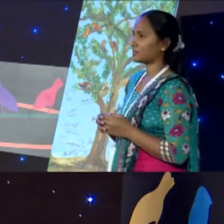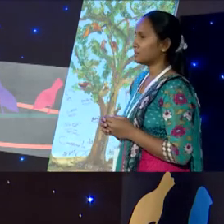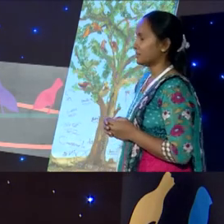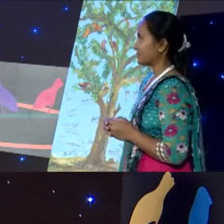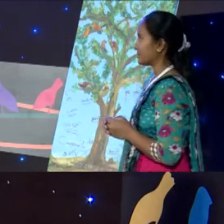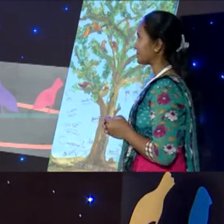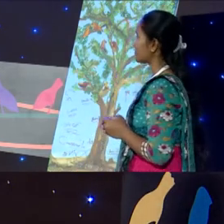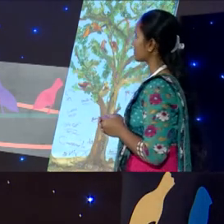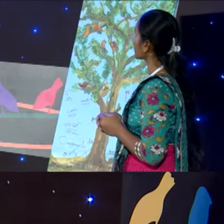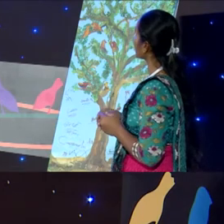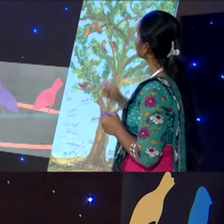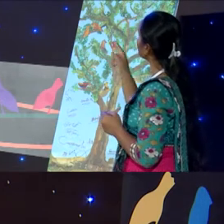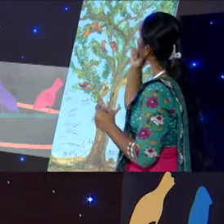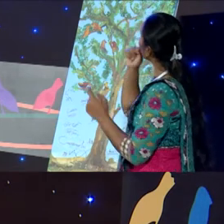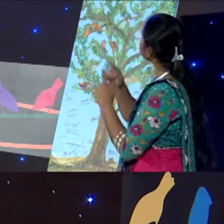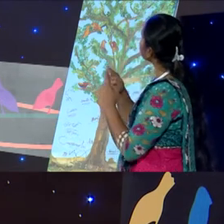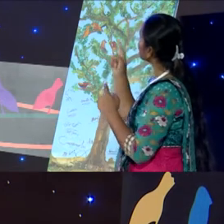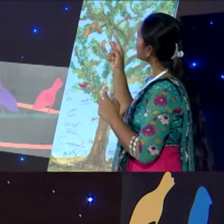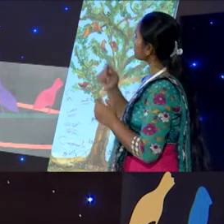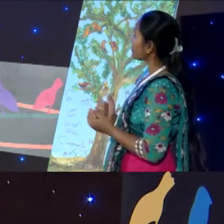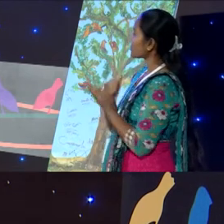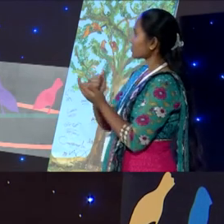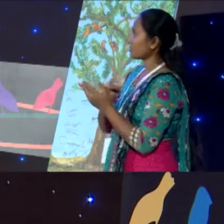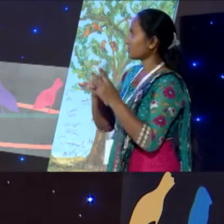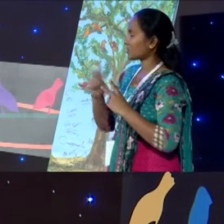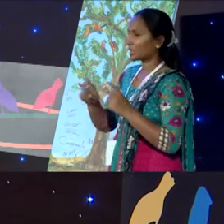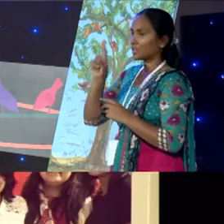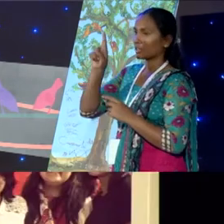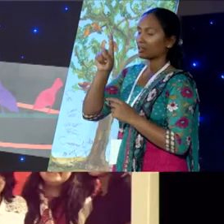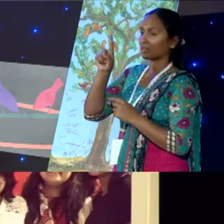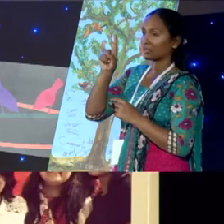app. This is the Wishberry team which helped me raise